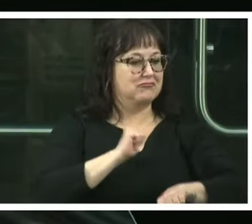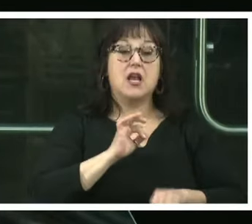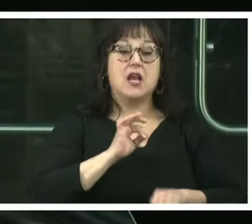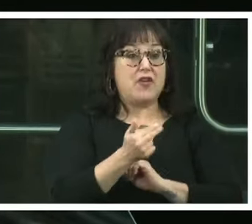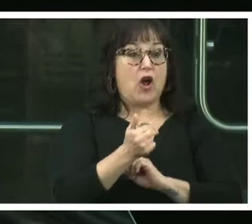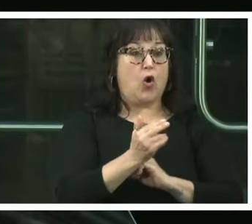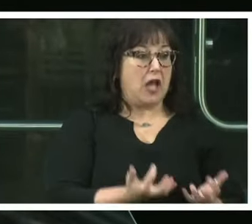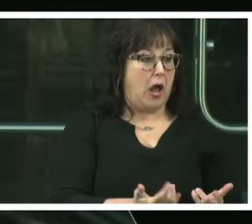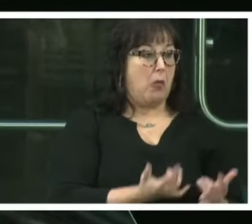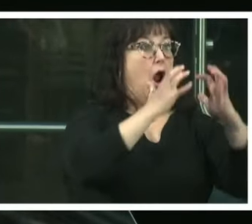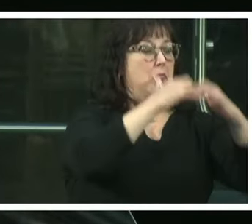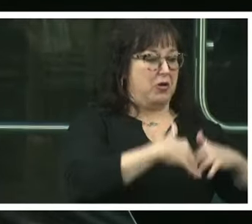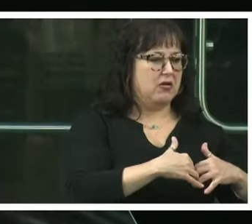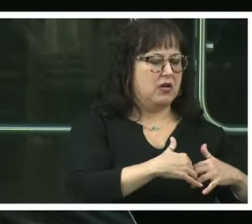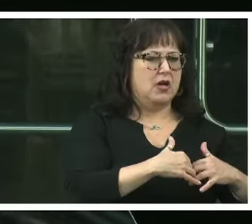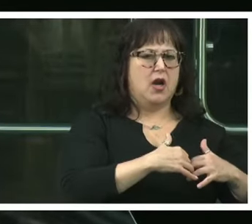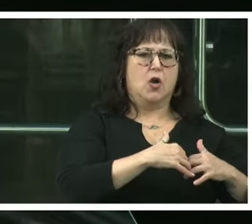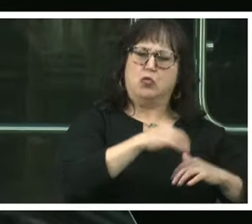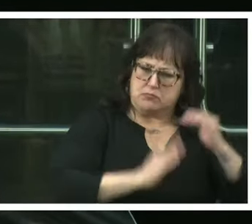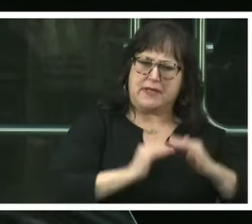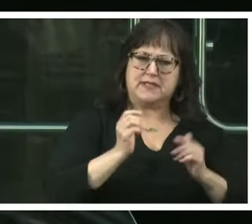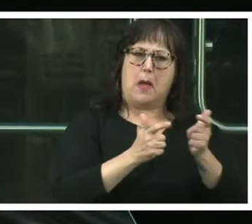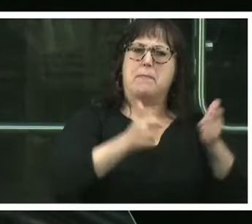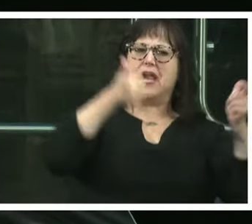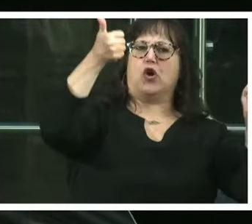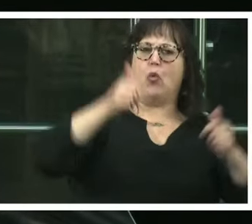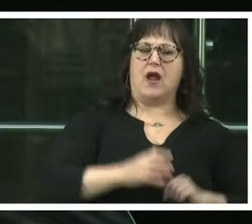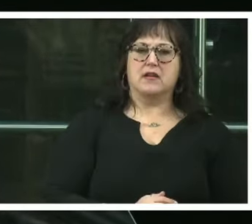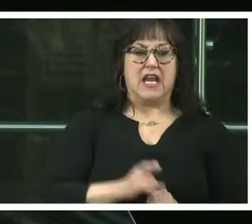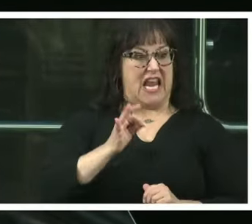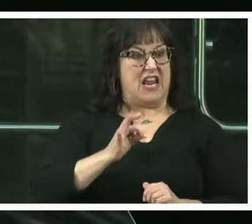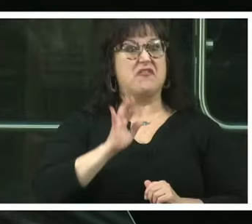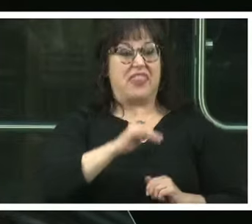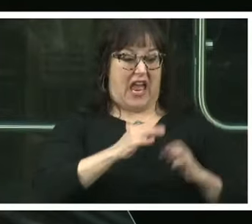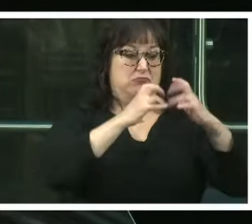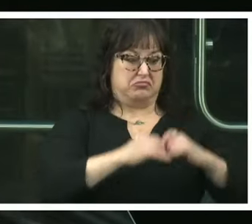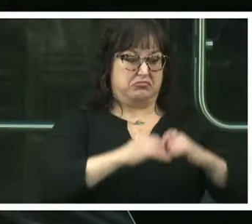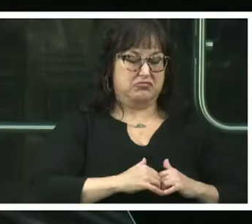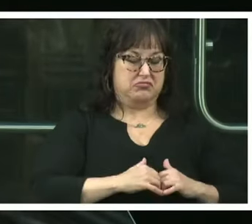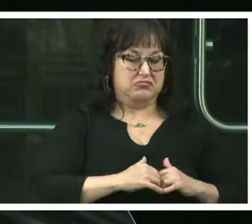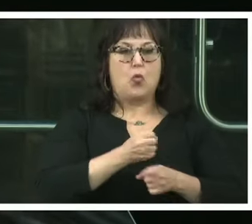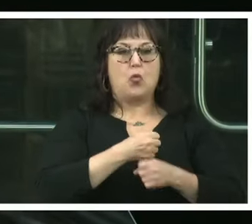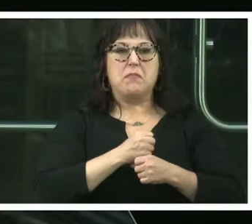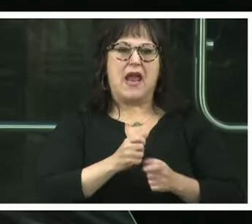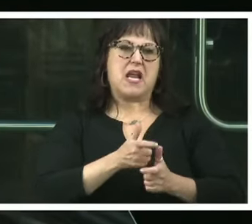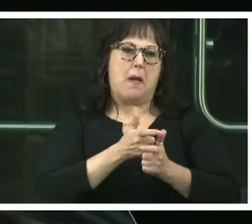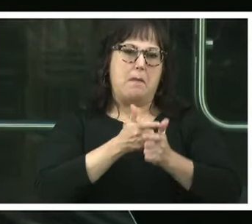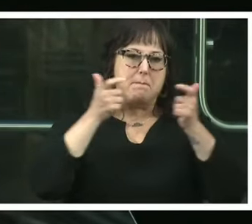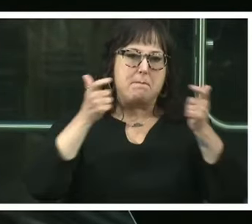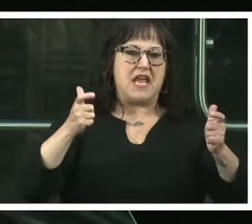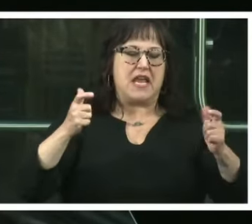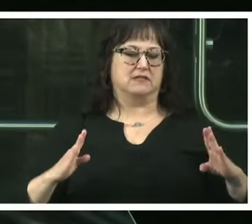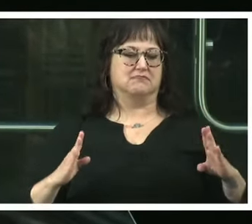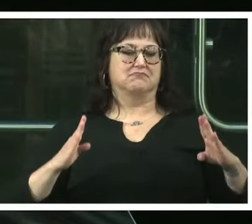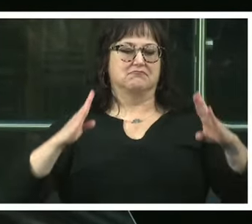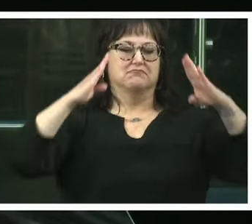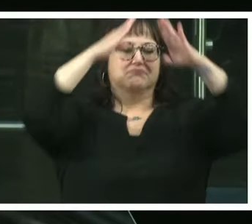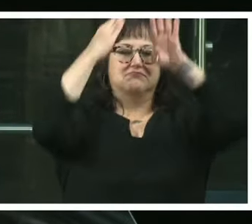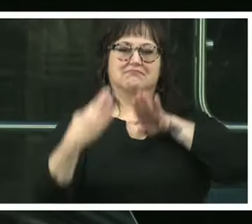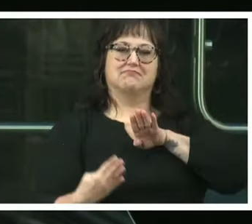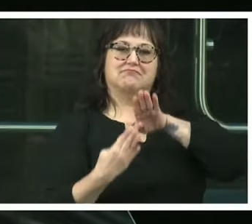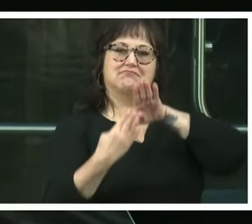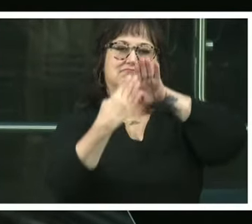bigger one. And if that crumbles, we build a great pyramid. We are San